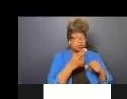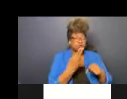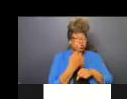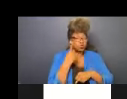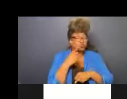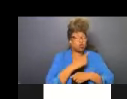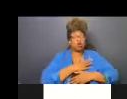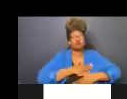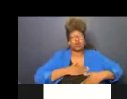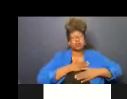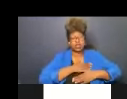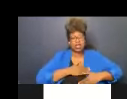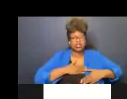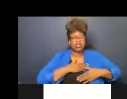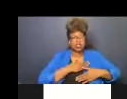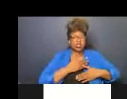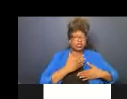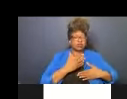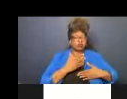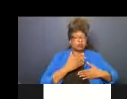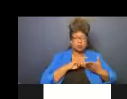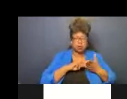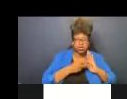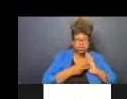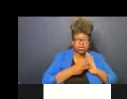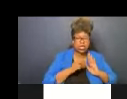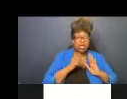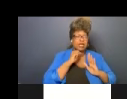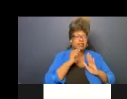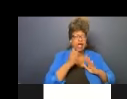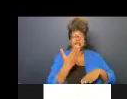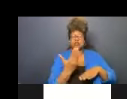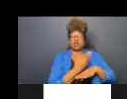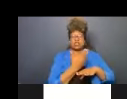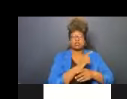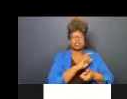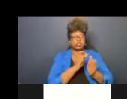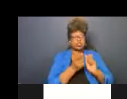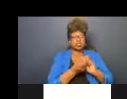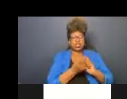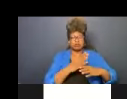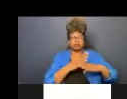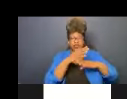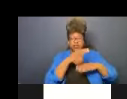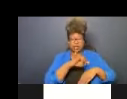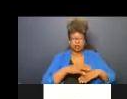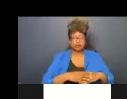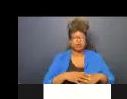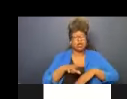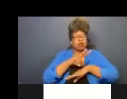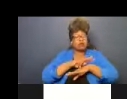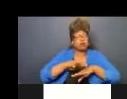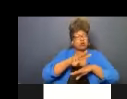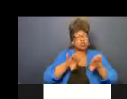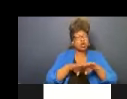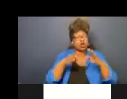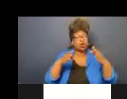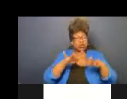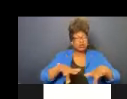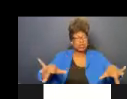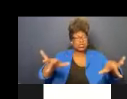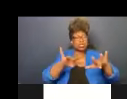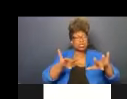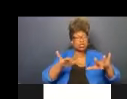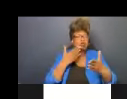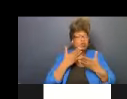developed in a way that would preclude that. Also recognizing how our parks and open spaces are great opportunities for stormwater